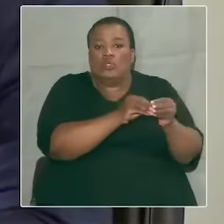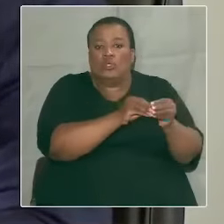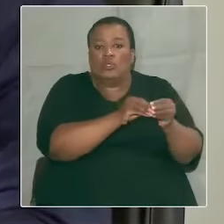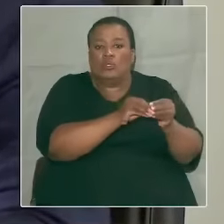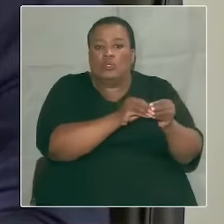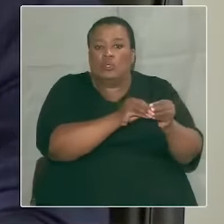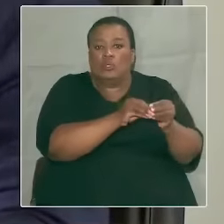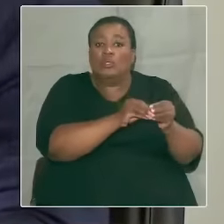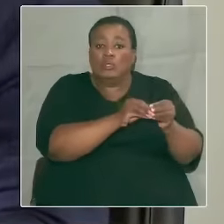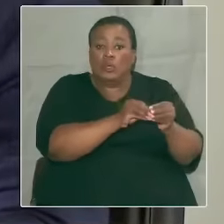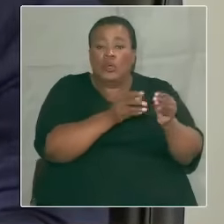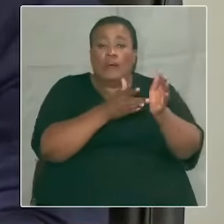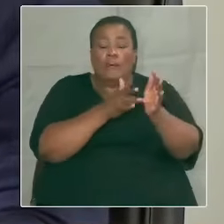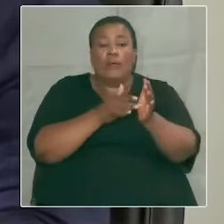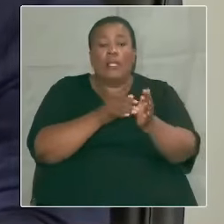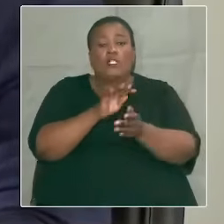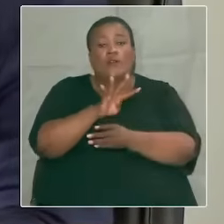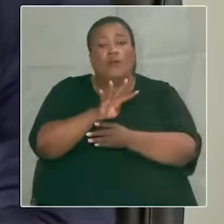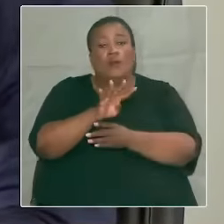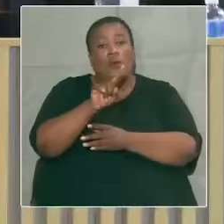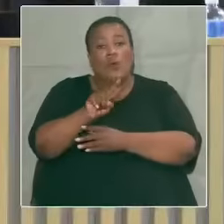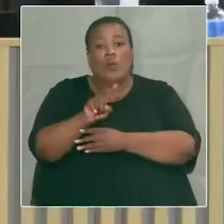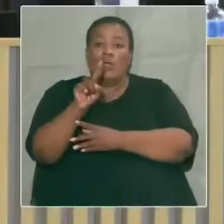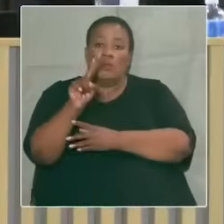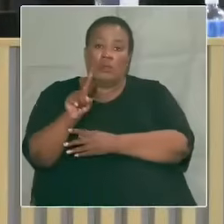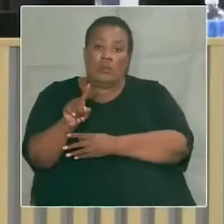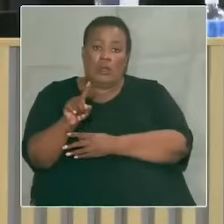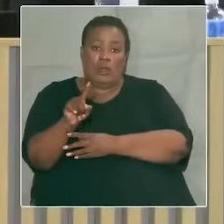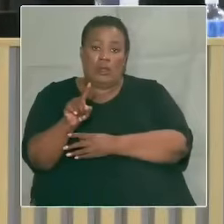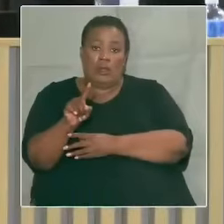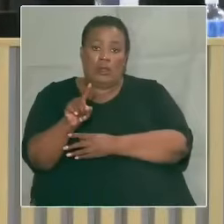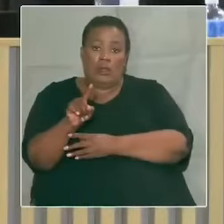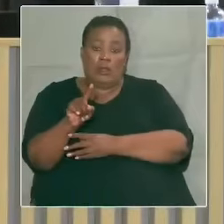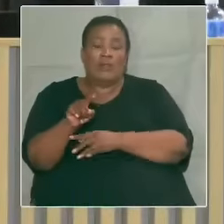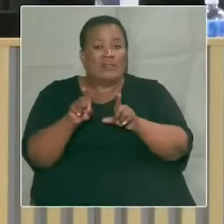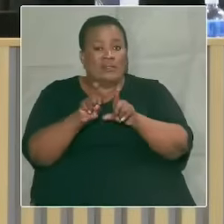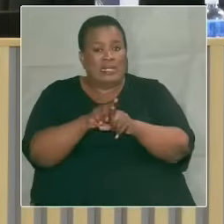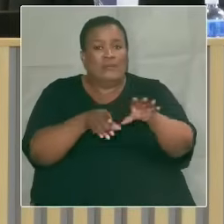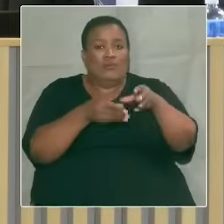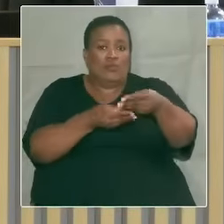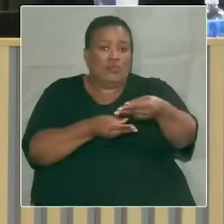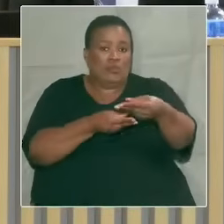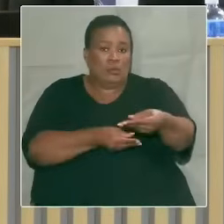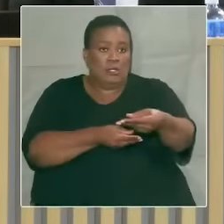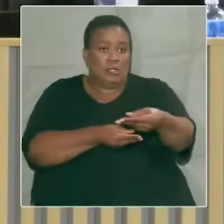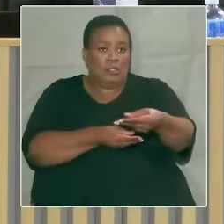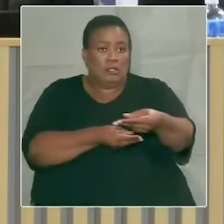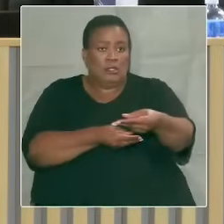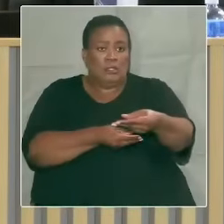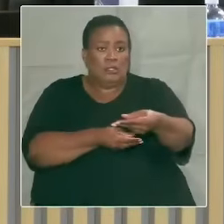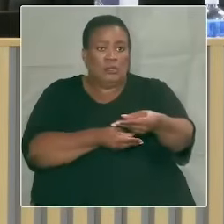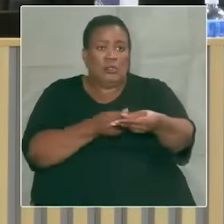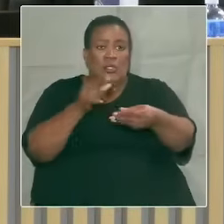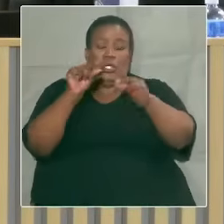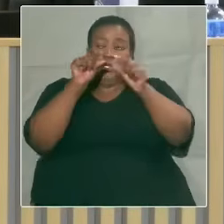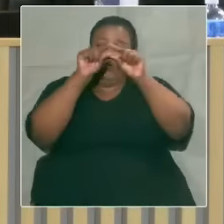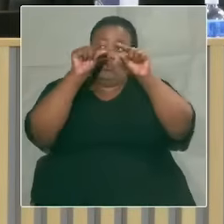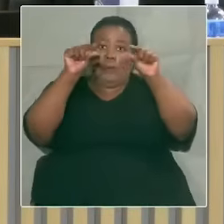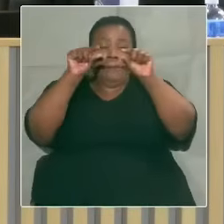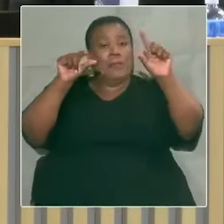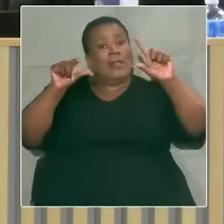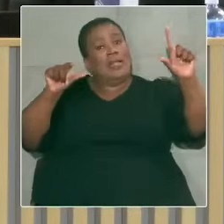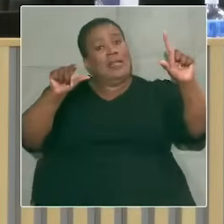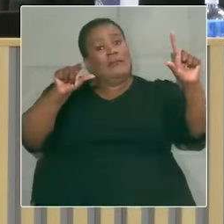to page 411 of the same document, on the top